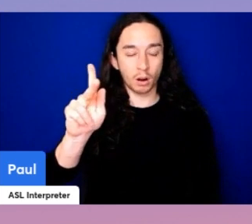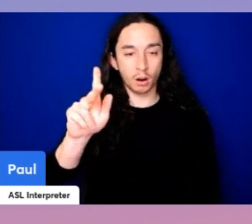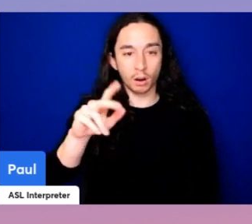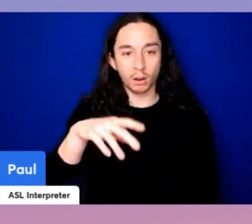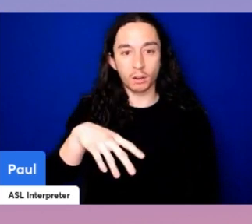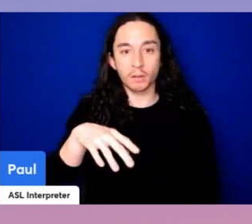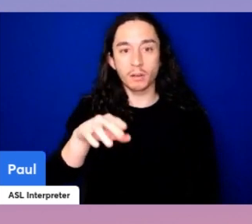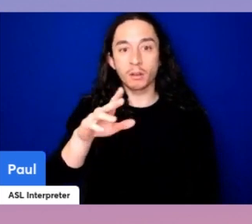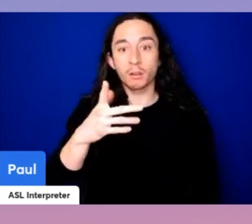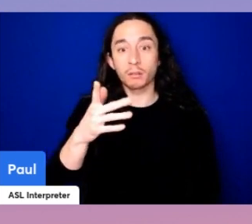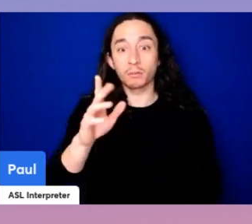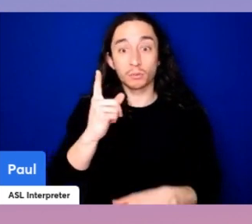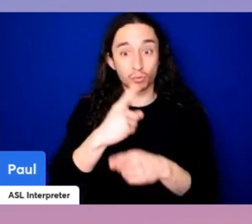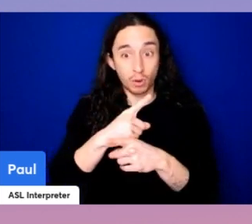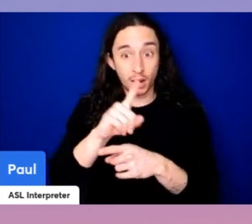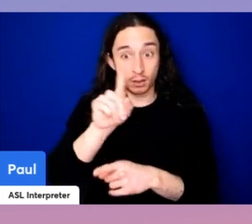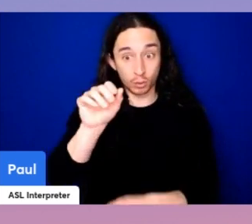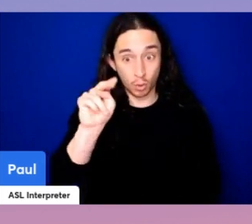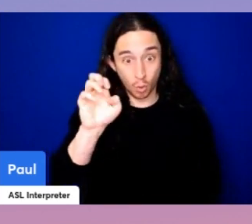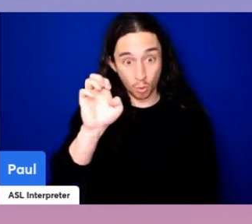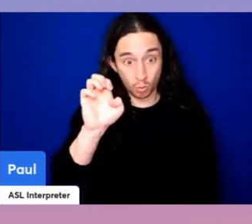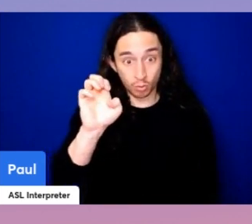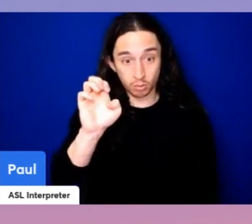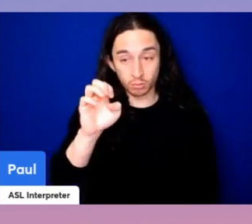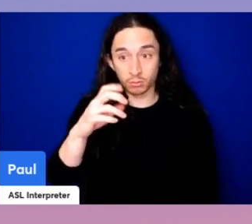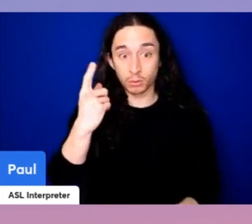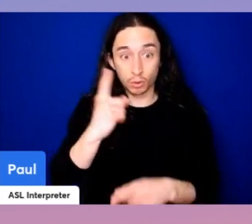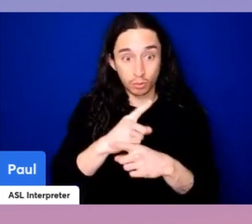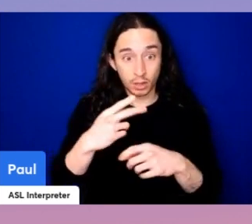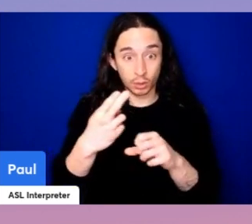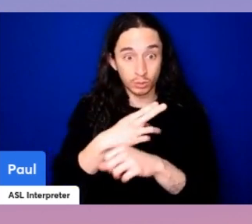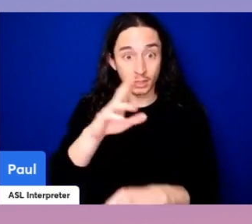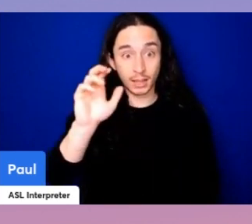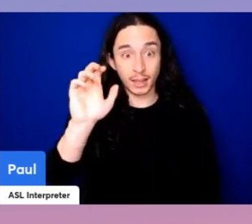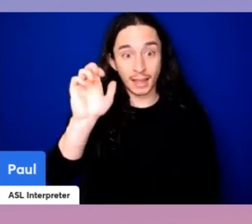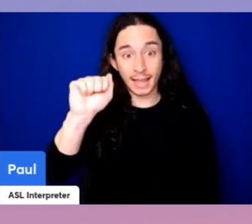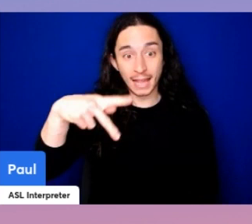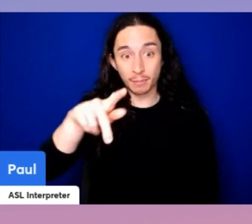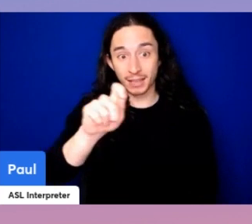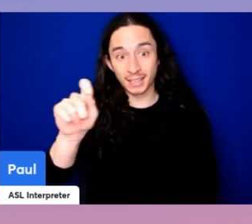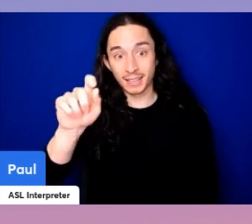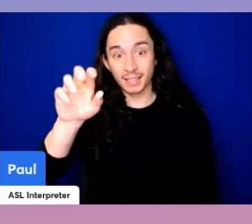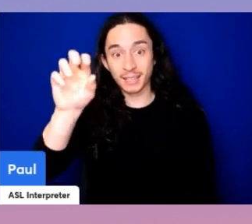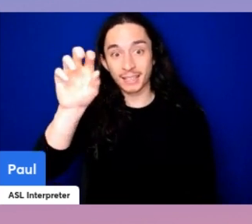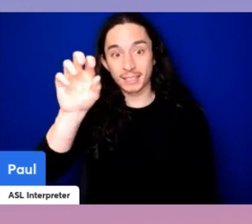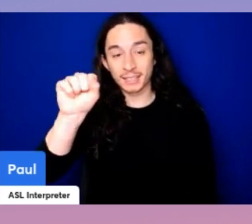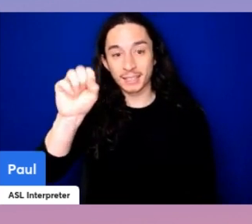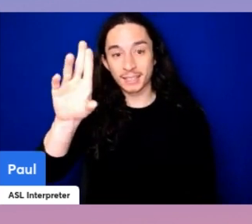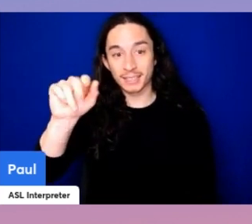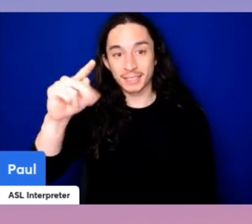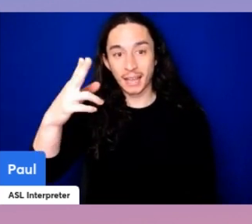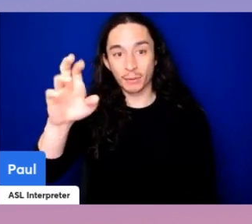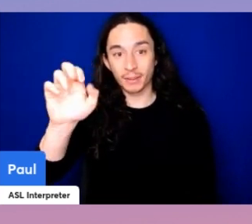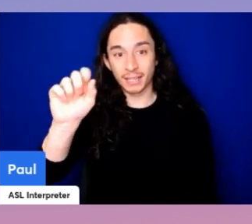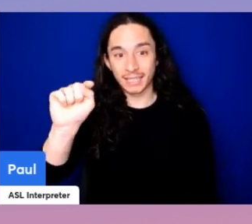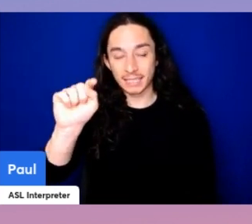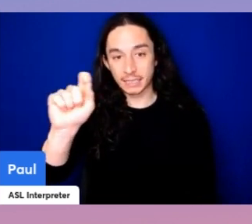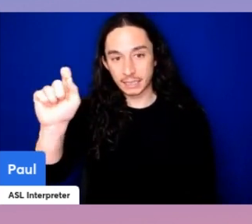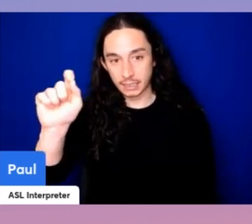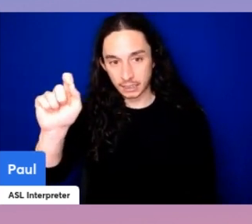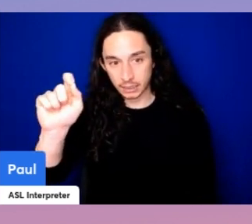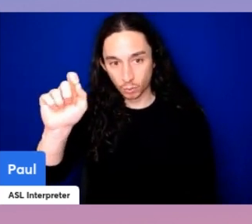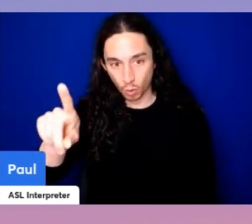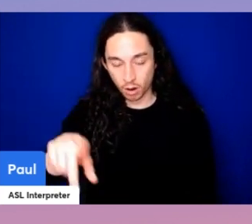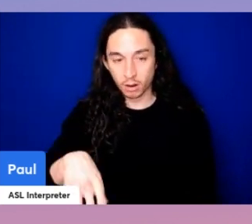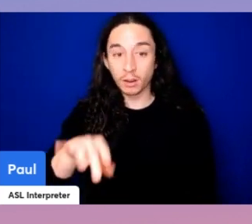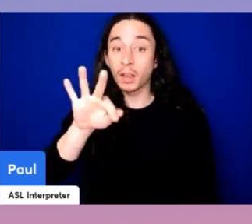is it correct using episode is 1? If not, yeah, it will give